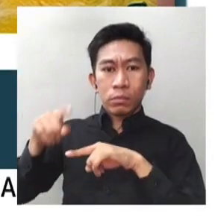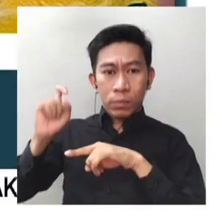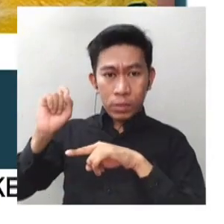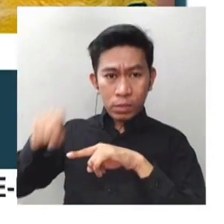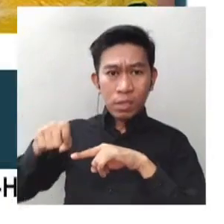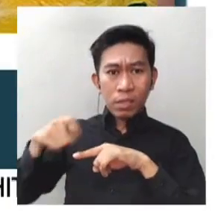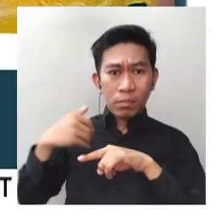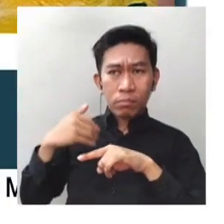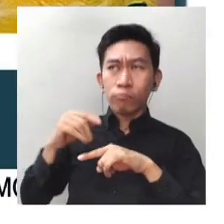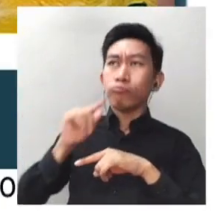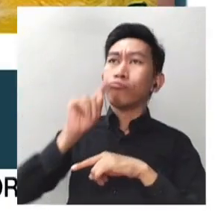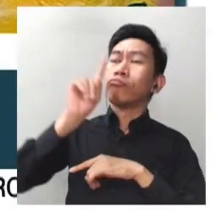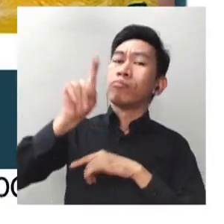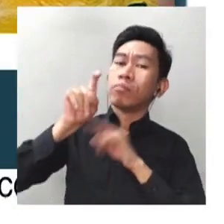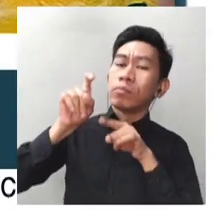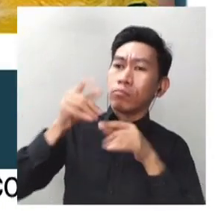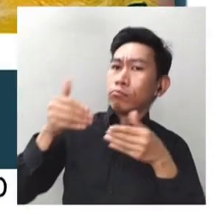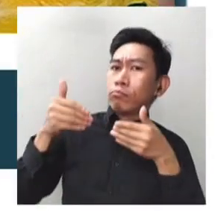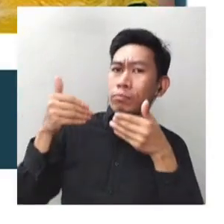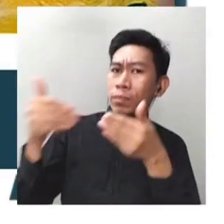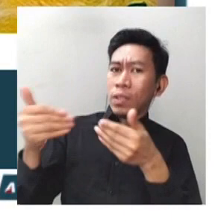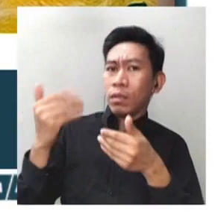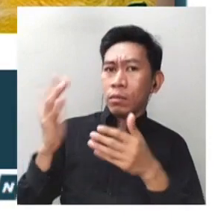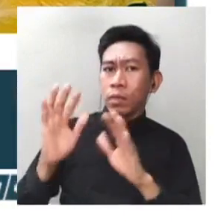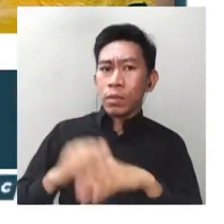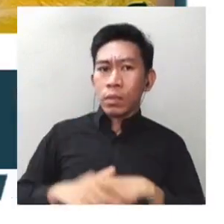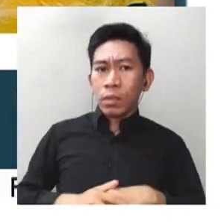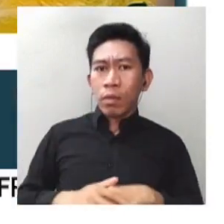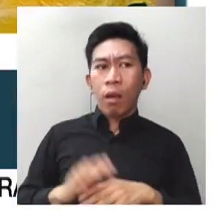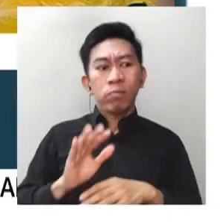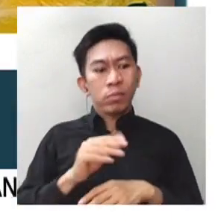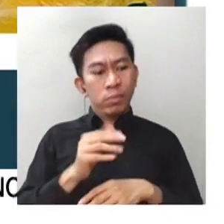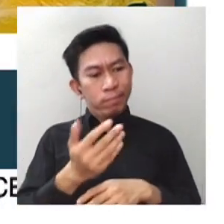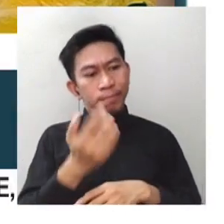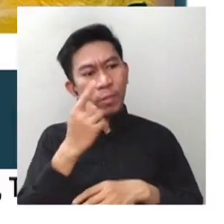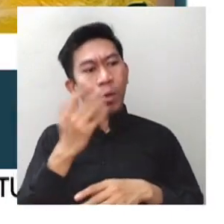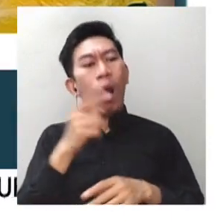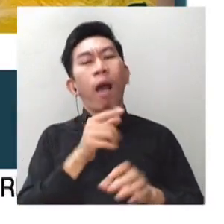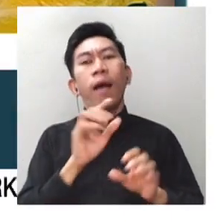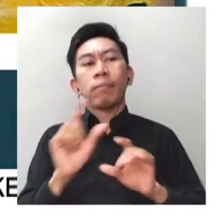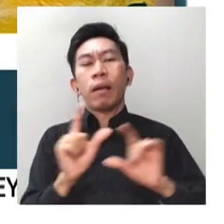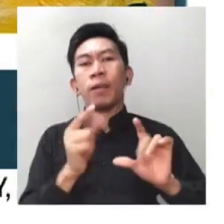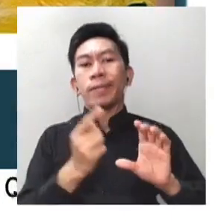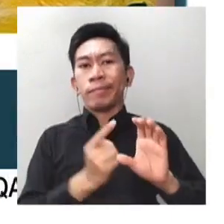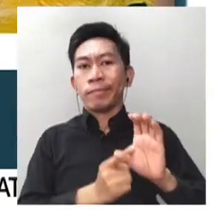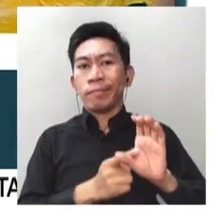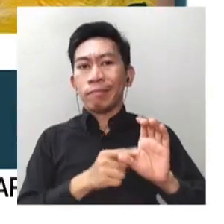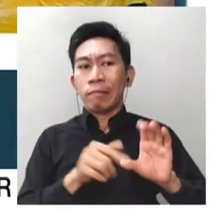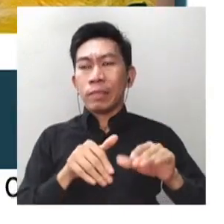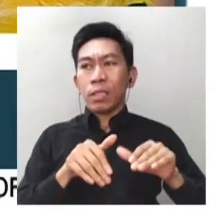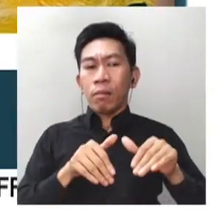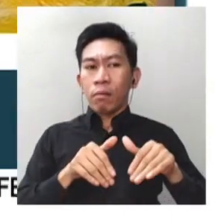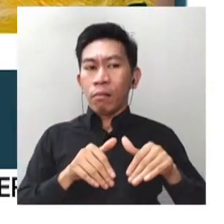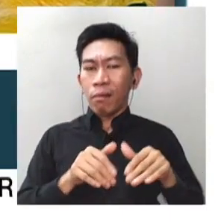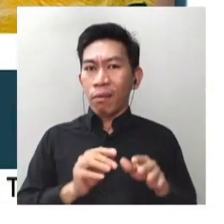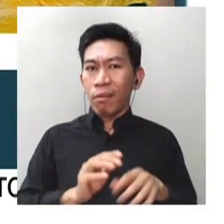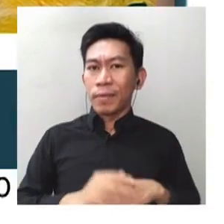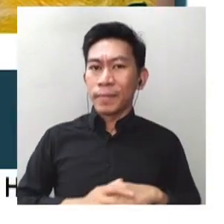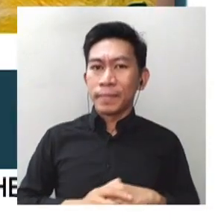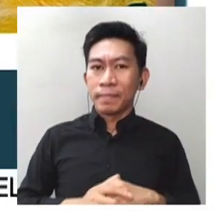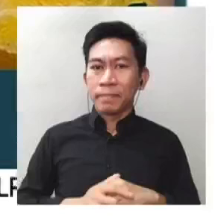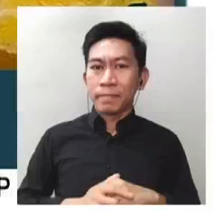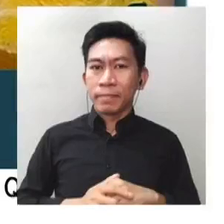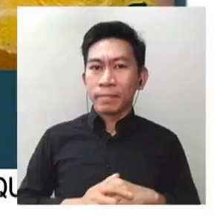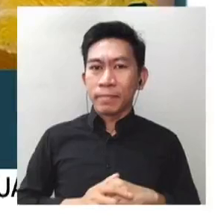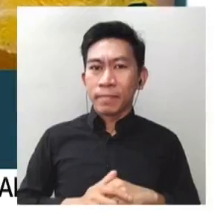to raise those questions, and episode, don't raise those questions because you're going to be a communist, as a charge as a communist if you do that. Right.